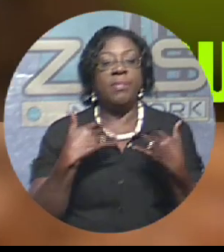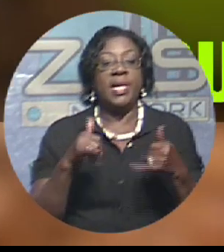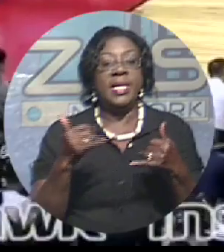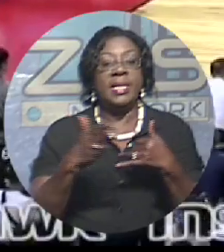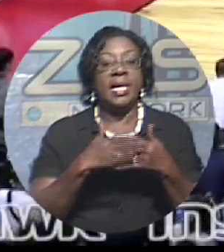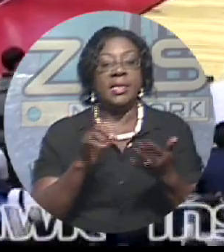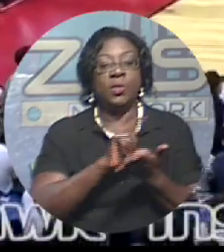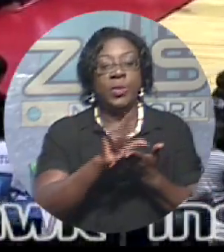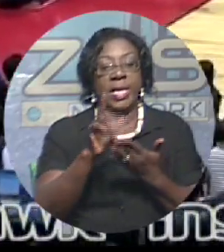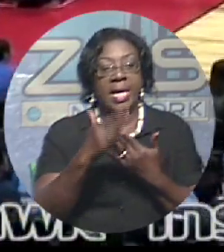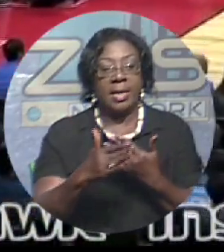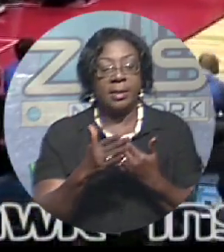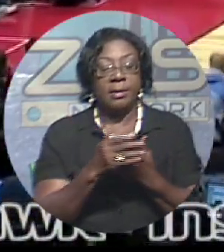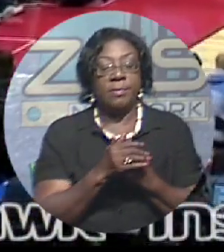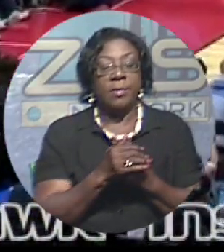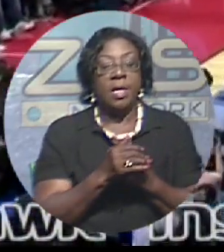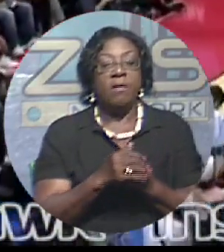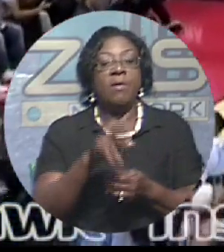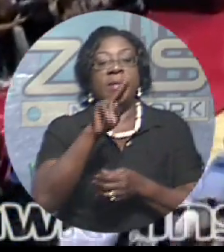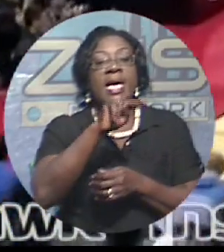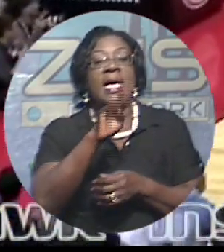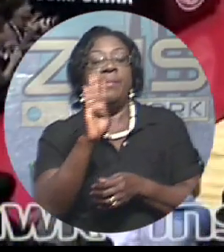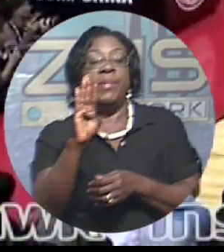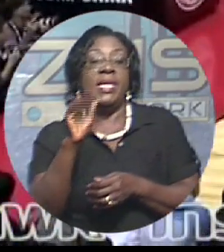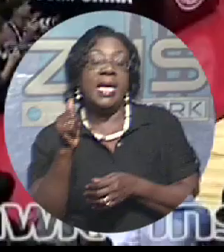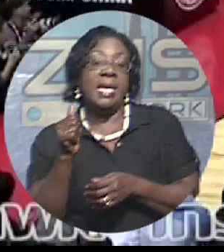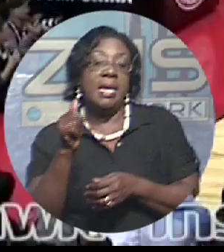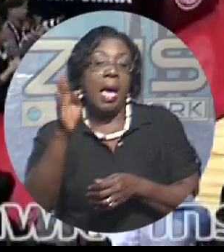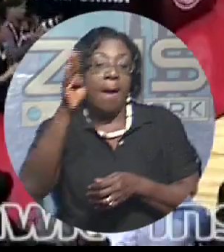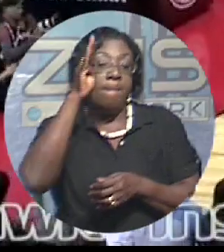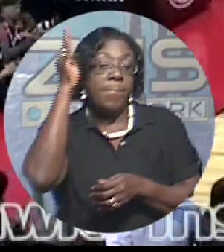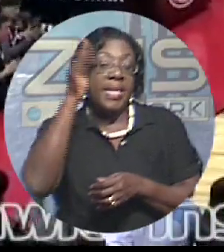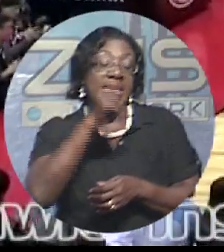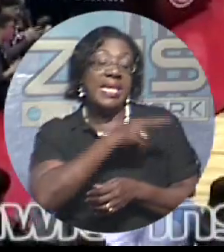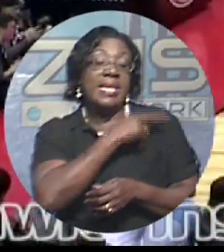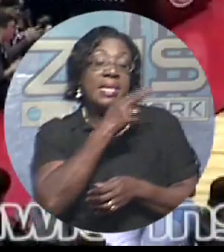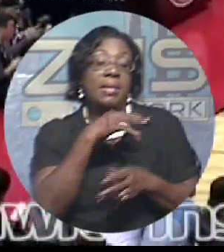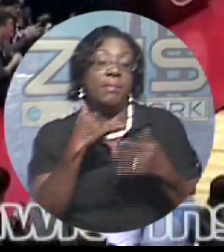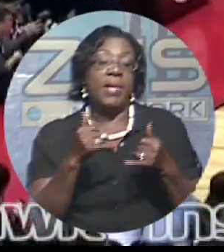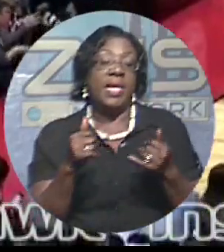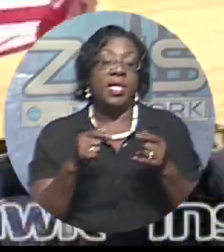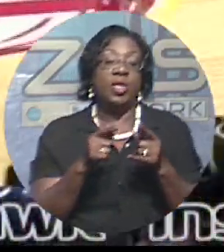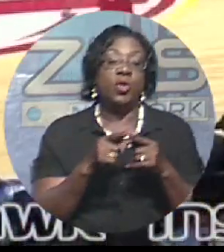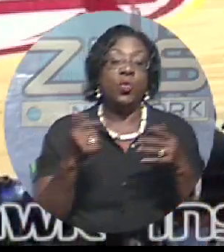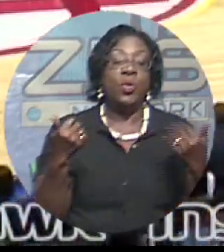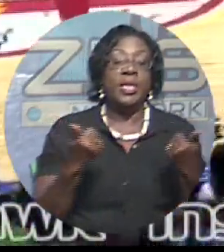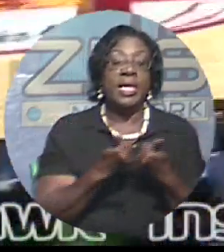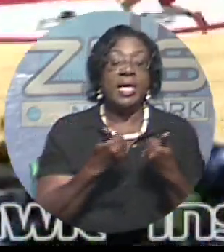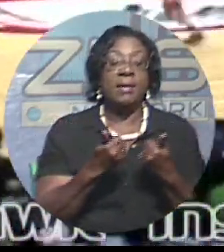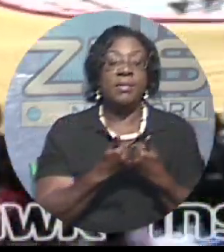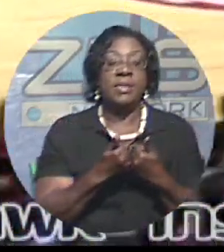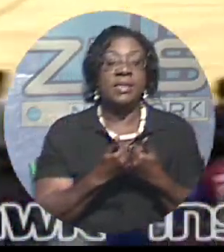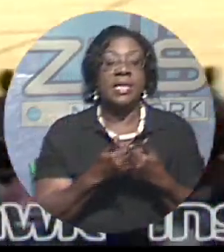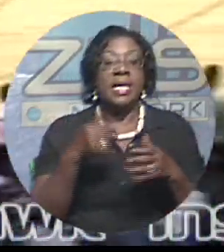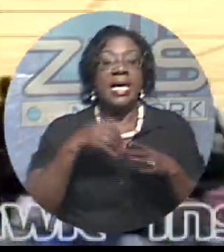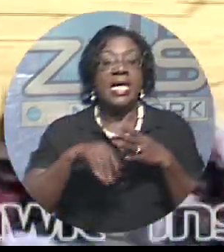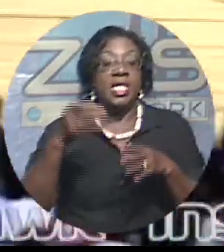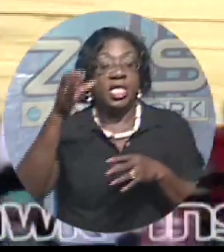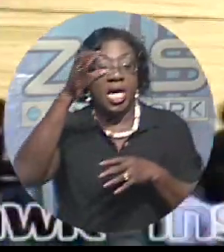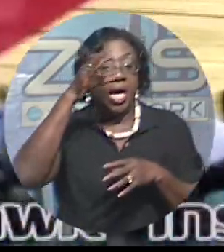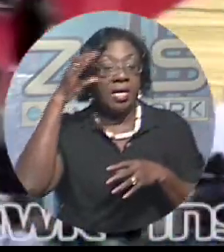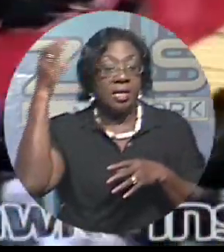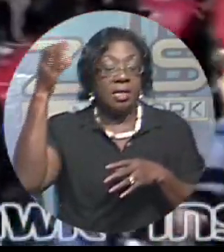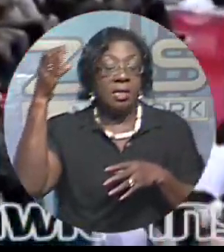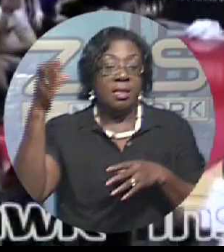weekend. From the NBA, Buddy Hield and the New Orleans Pelicans playing two preseason games against the Houston Rockets in China.